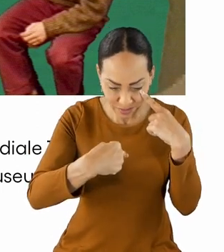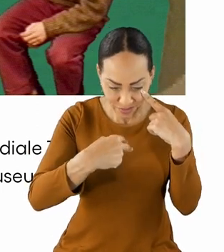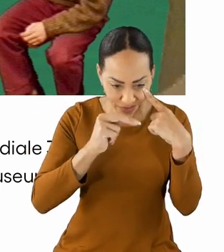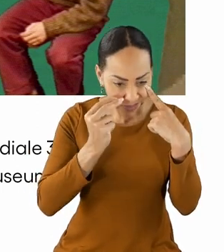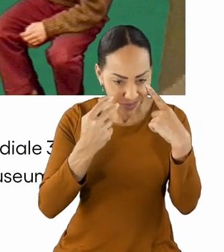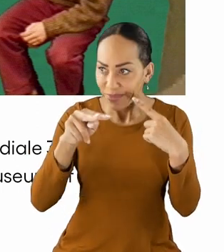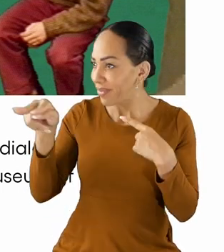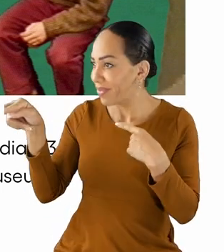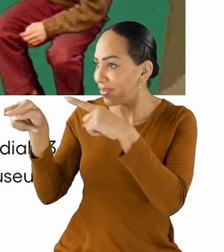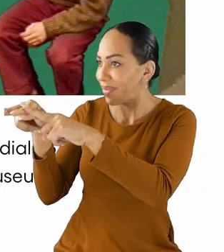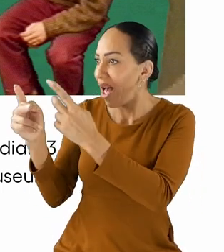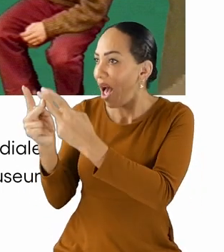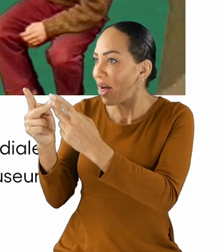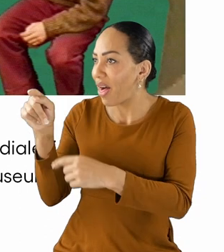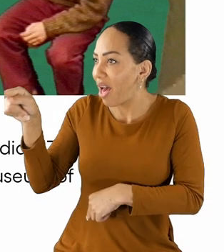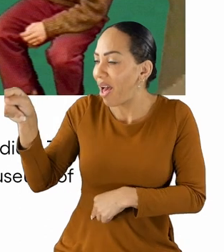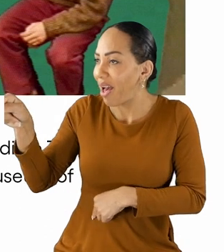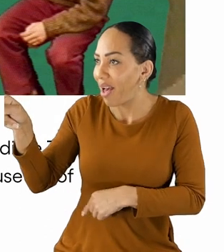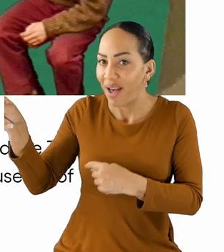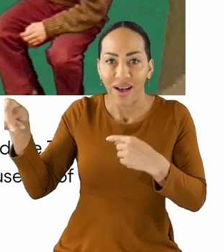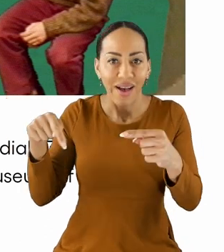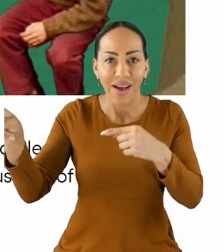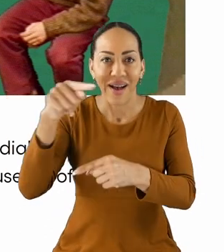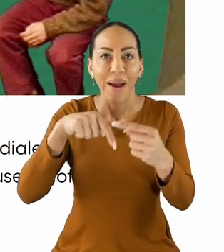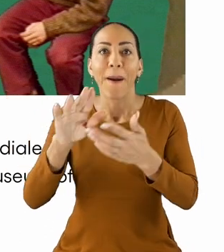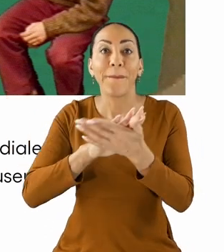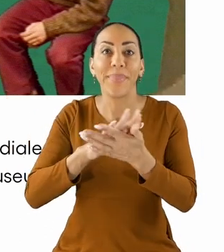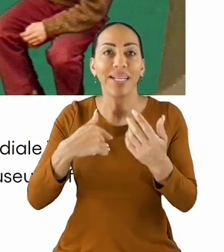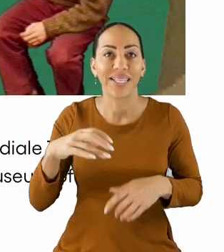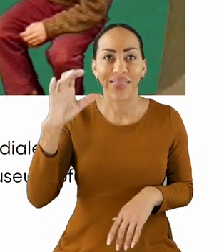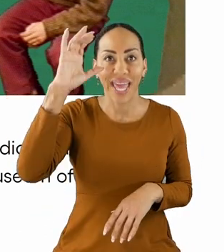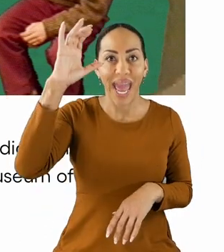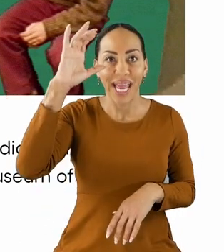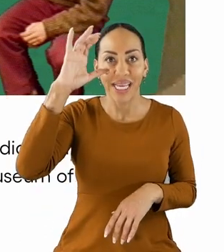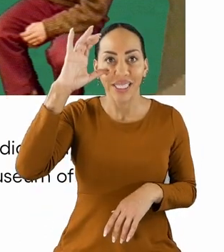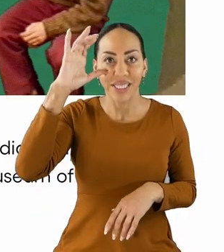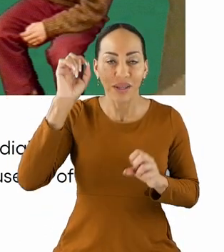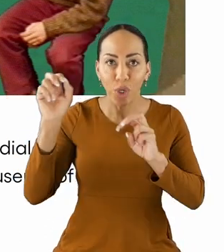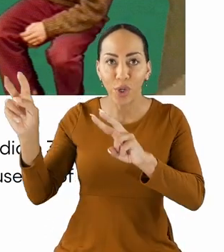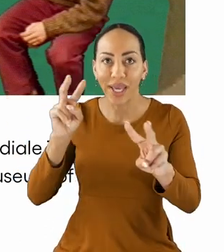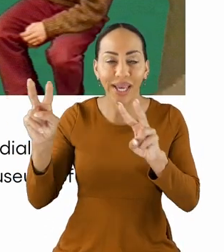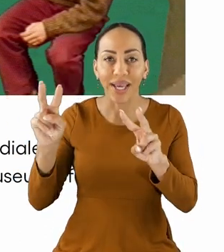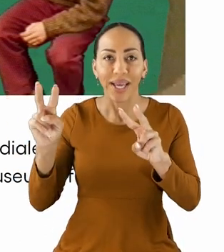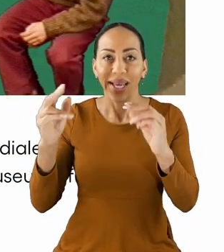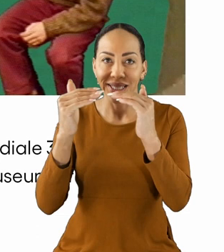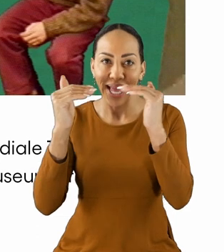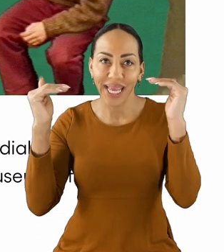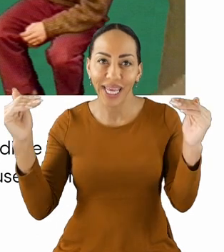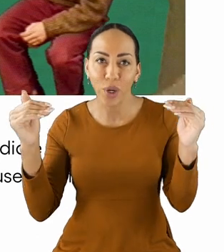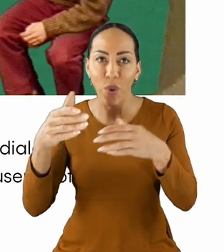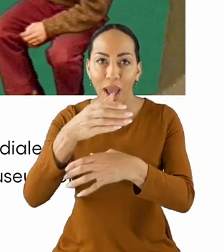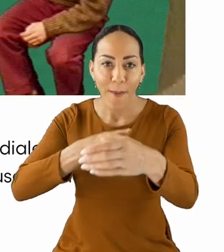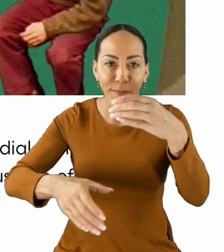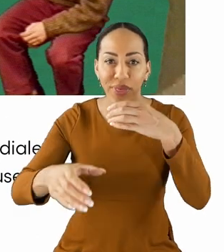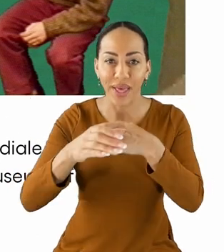of the self are conflated. So the objectification of the gaze is confronted on equal empathetic terms through this process